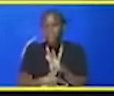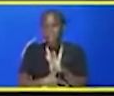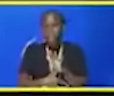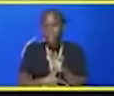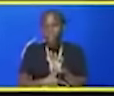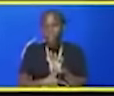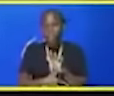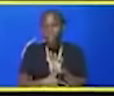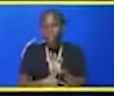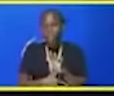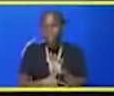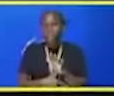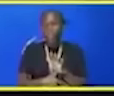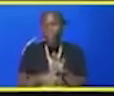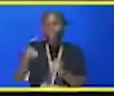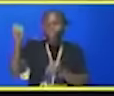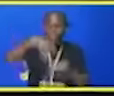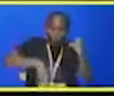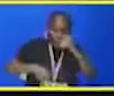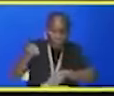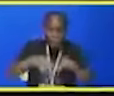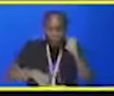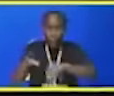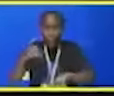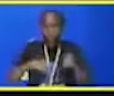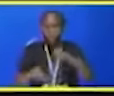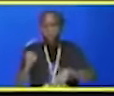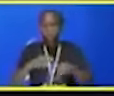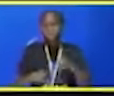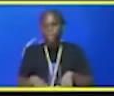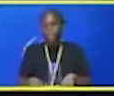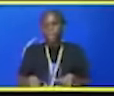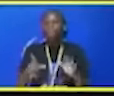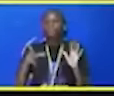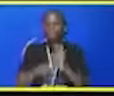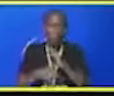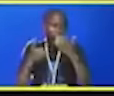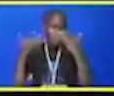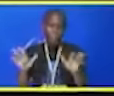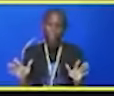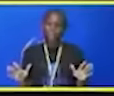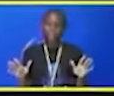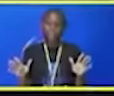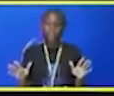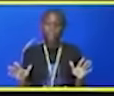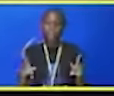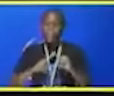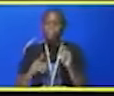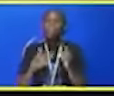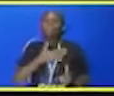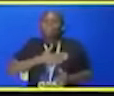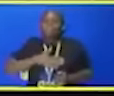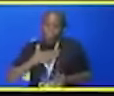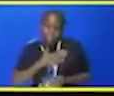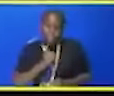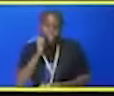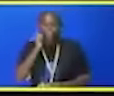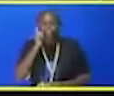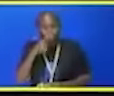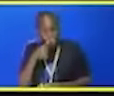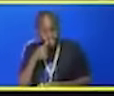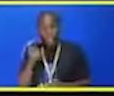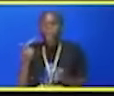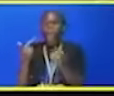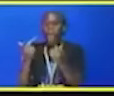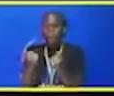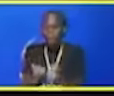And then I'll take the offering. I was told to take the offering, so I'll take the offering and then we're done for tonight. But please, tomorrow, I'd like you to come. If I